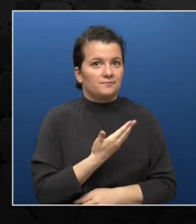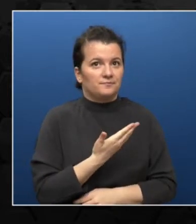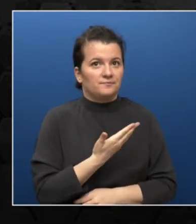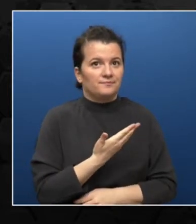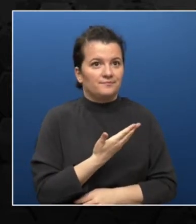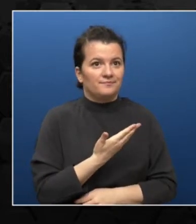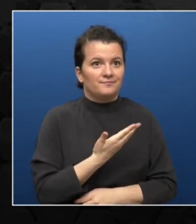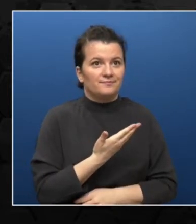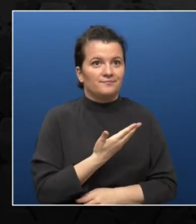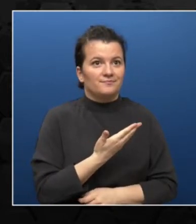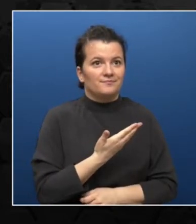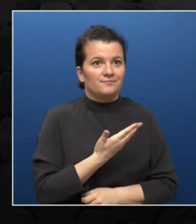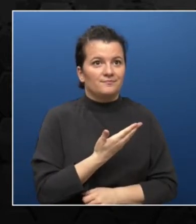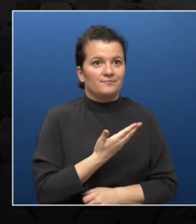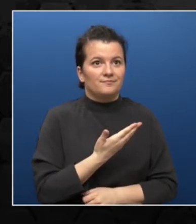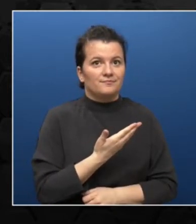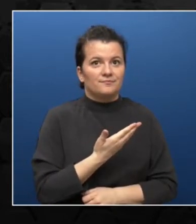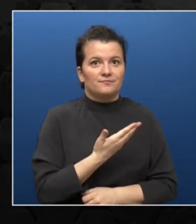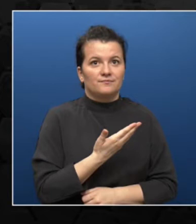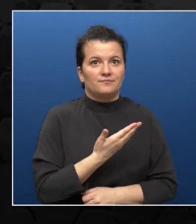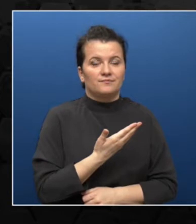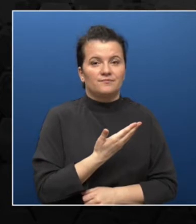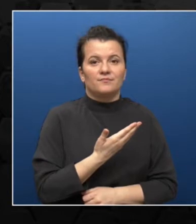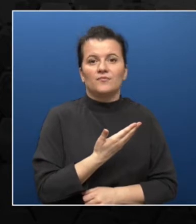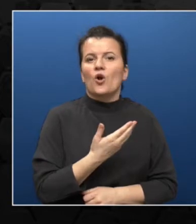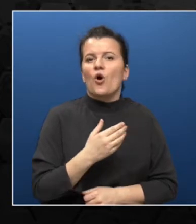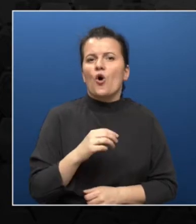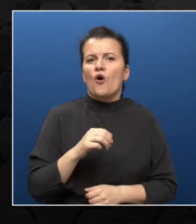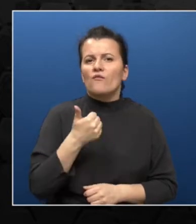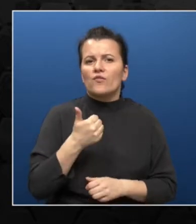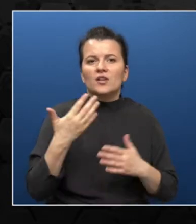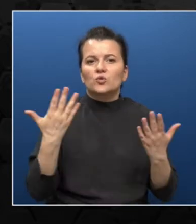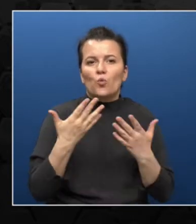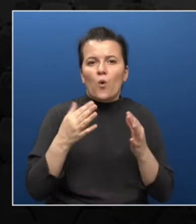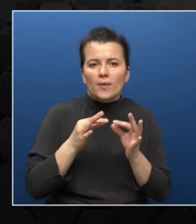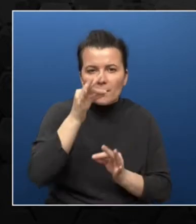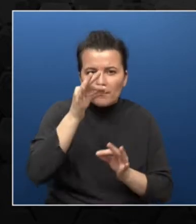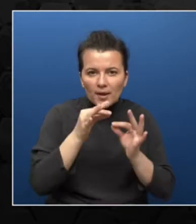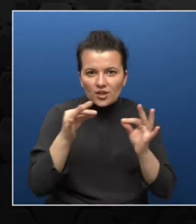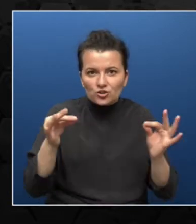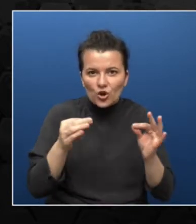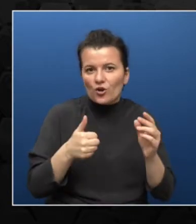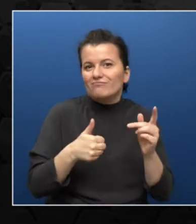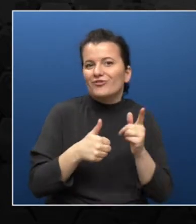our first variable to start calling